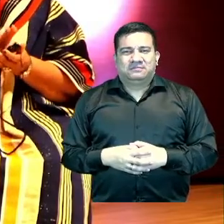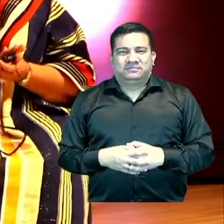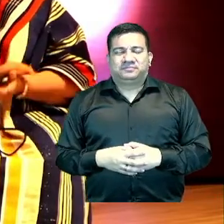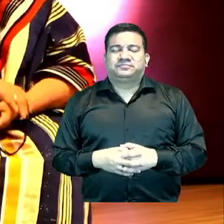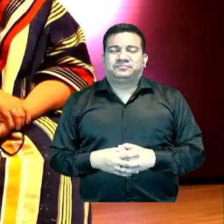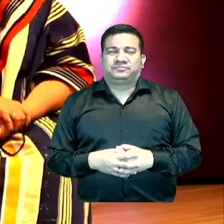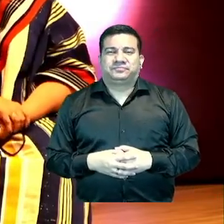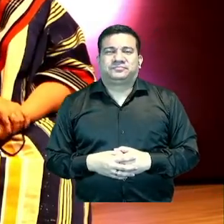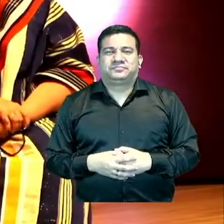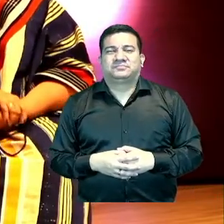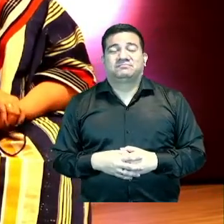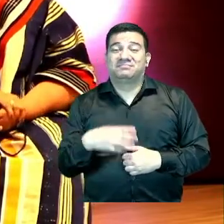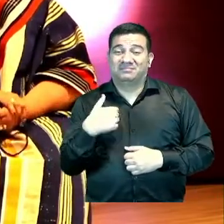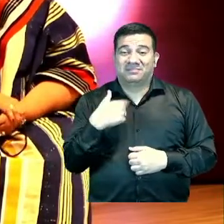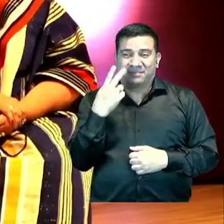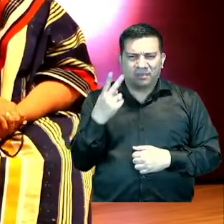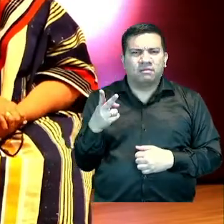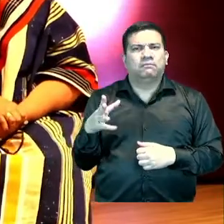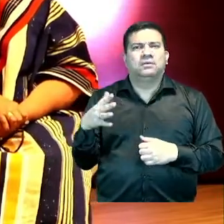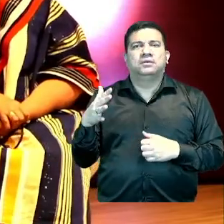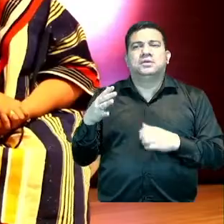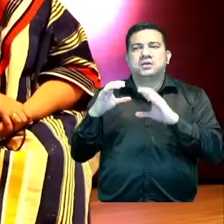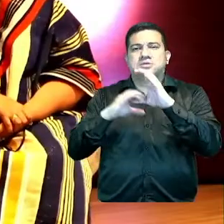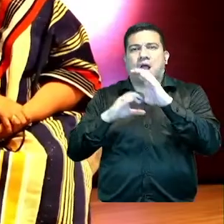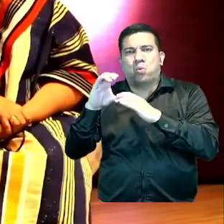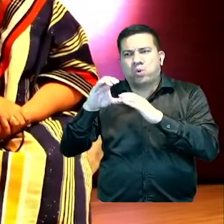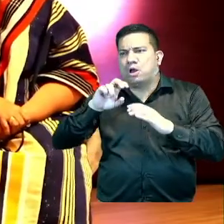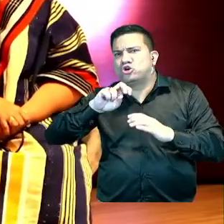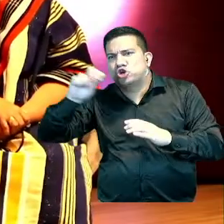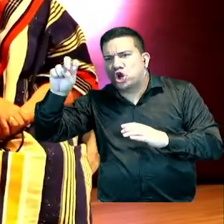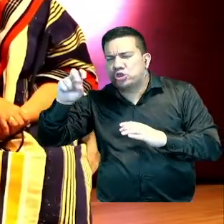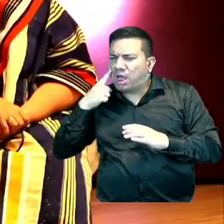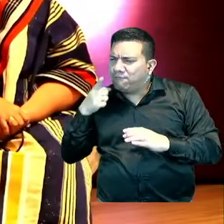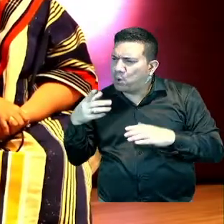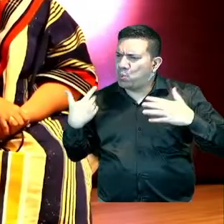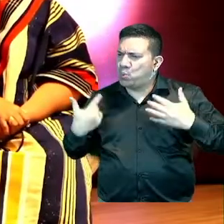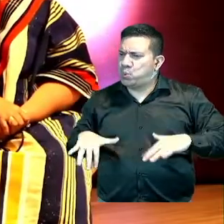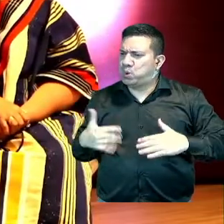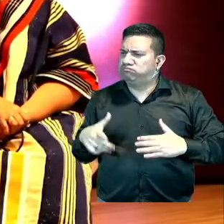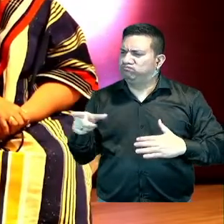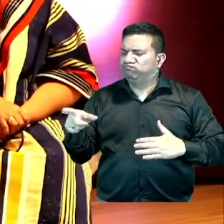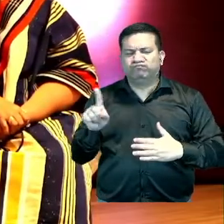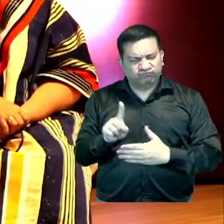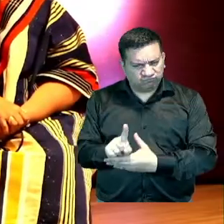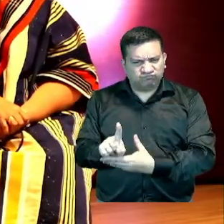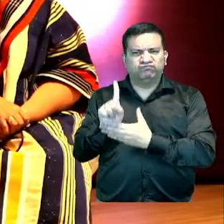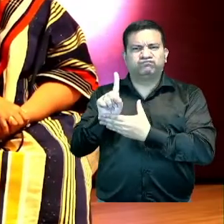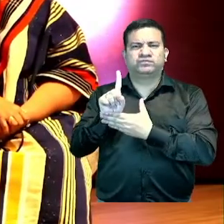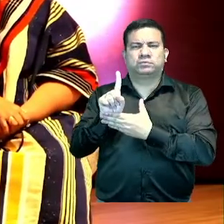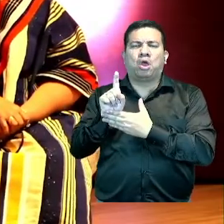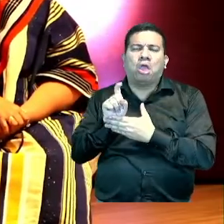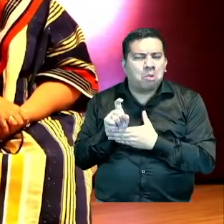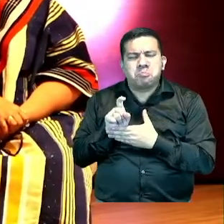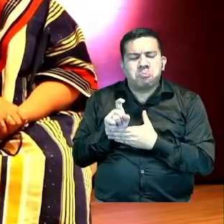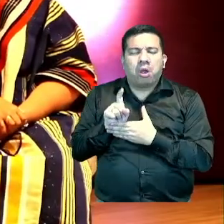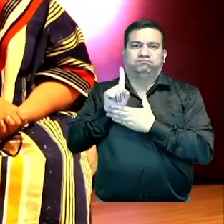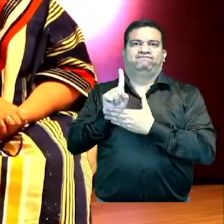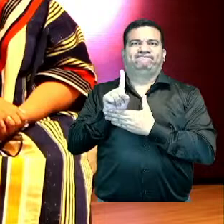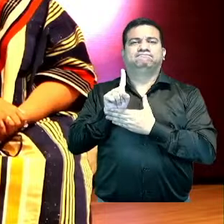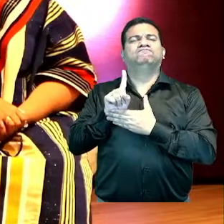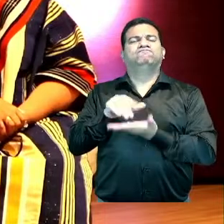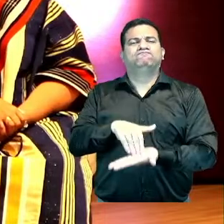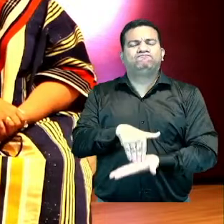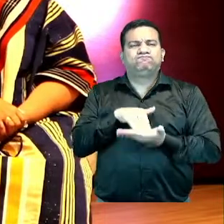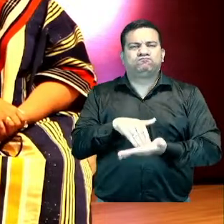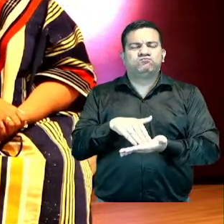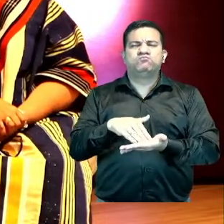I was able to see the women of the north of Cauca, the women of my community, walk up straight, raise